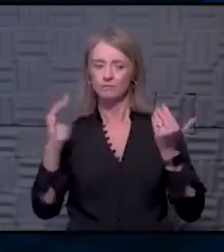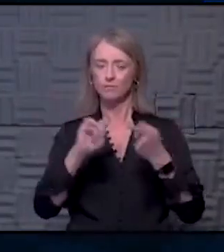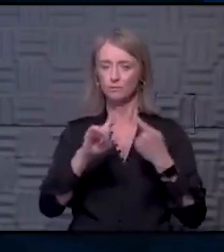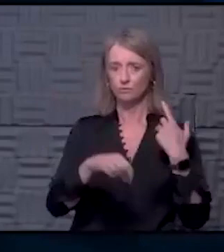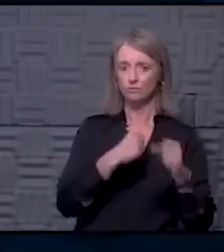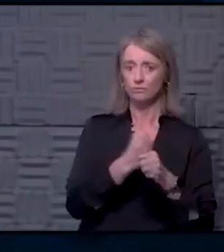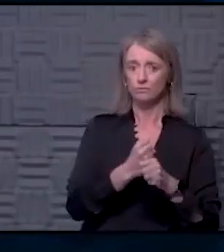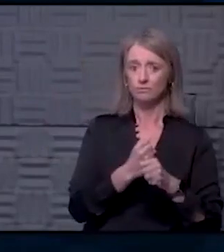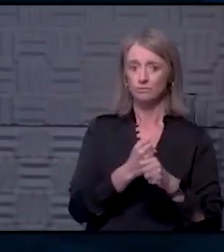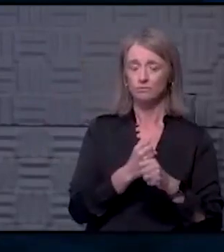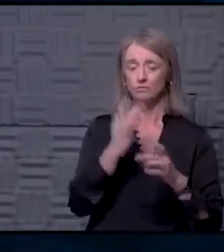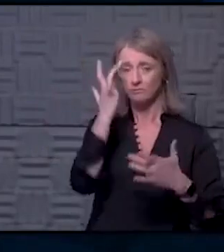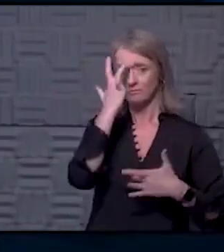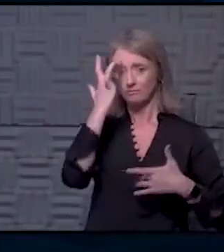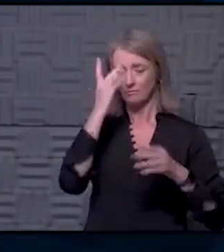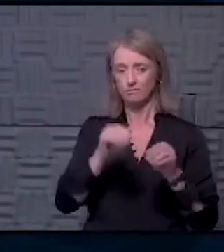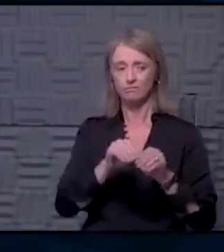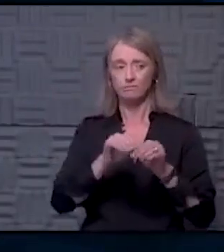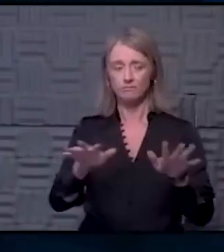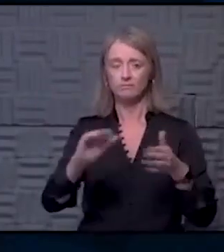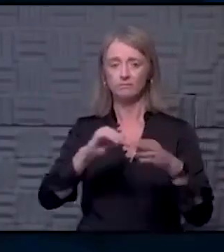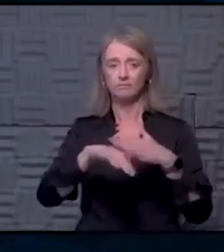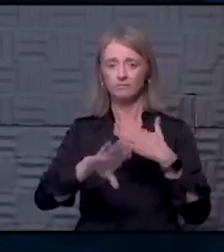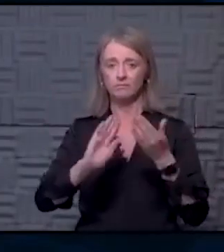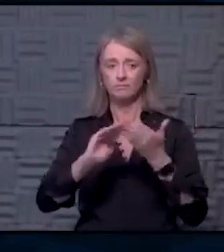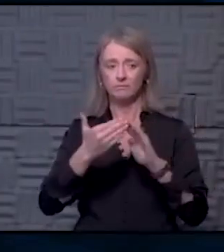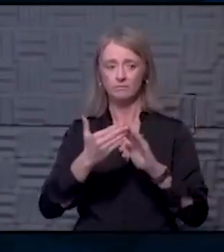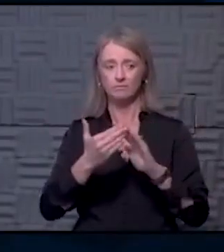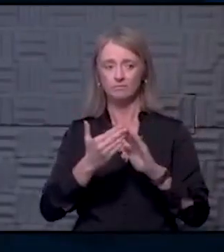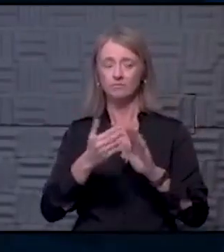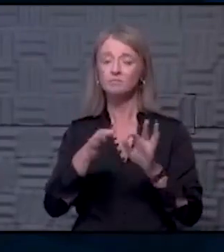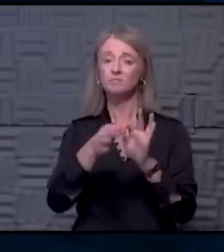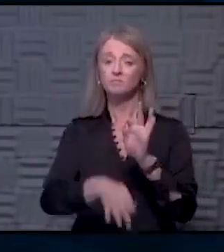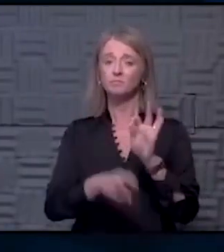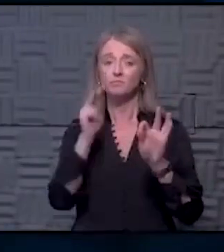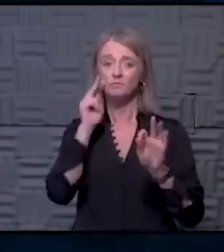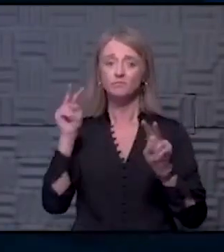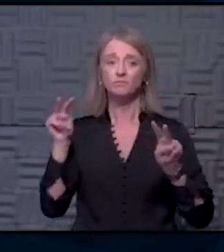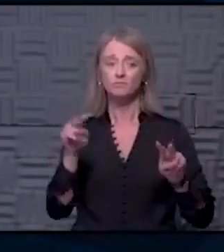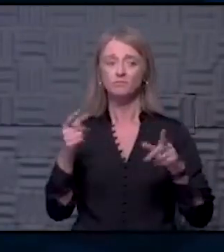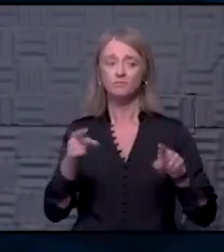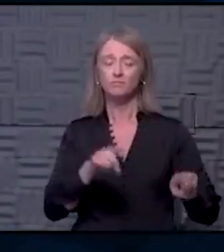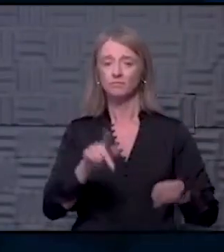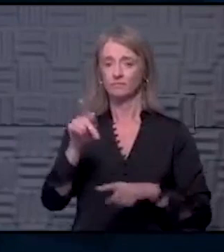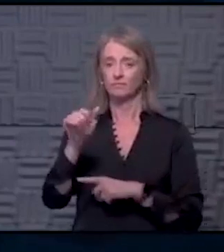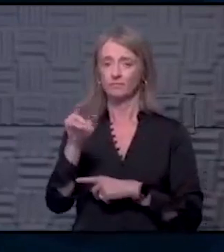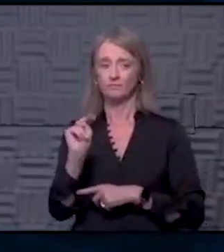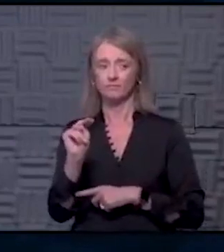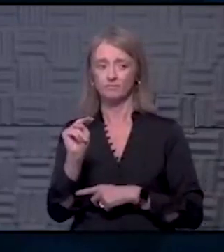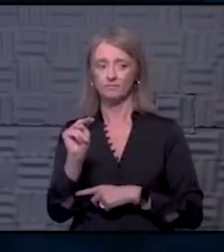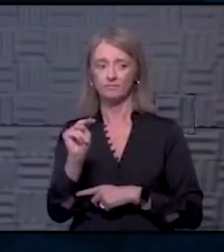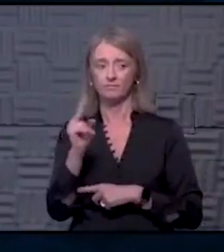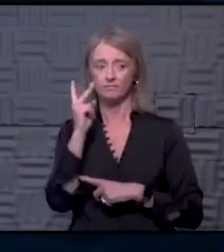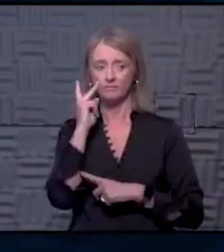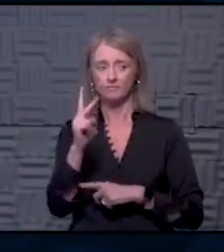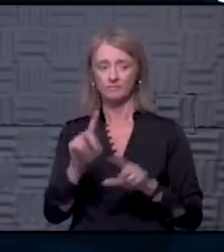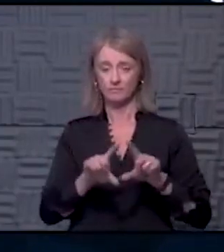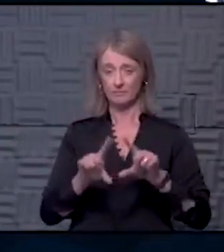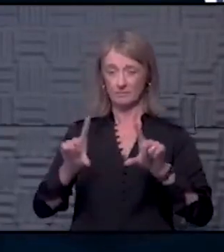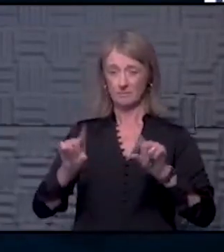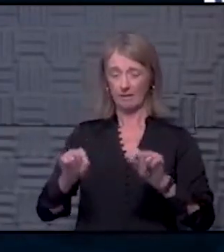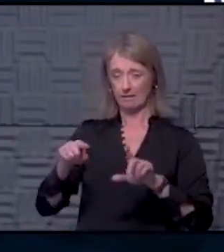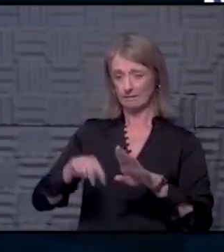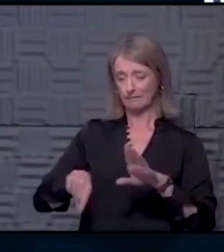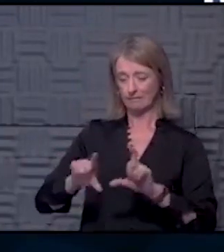year as far as disease transmission in the community. This is a simple look at what's happening in Kansas. The box down at the very